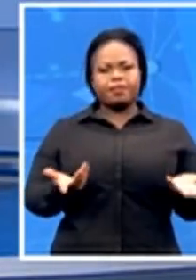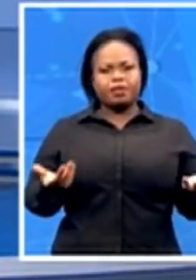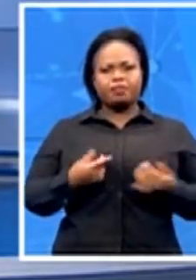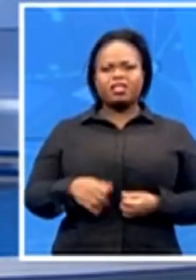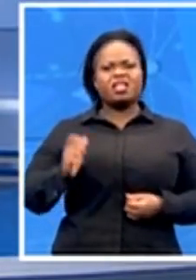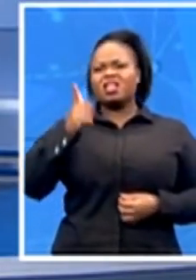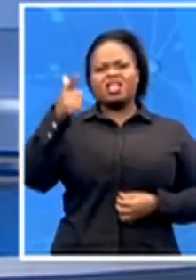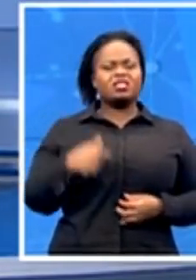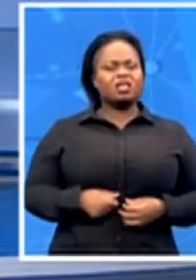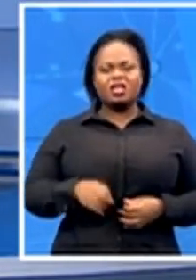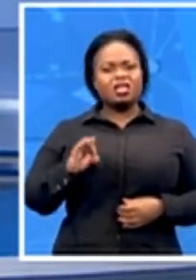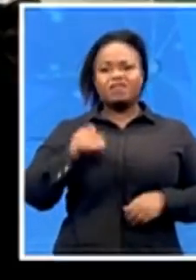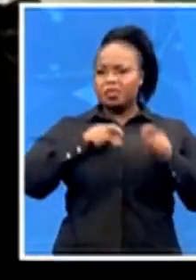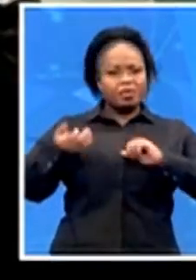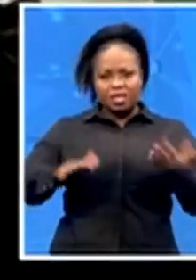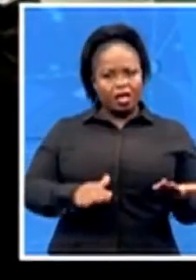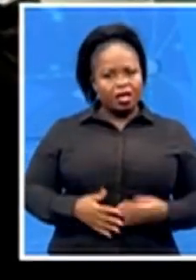die.